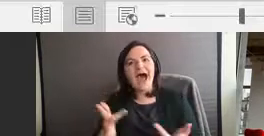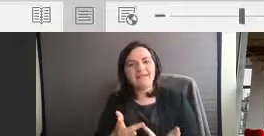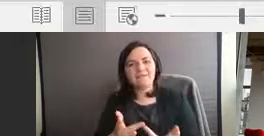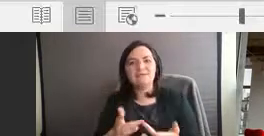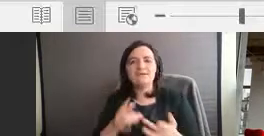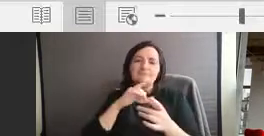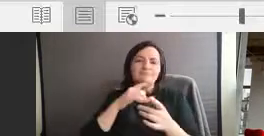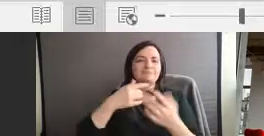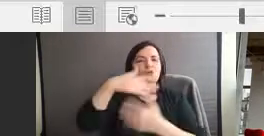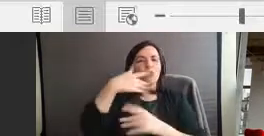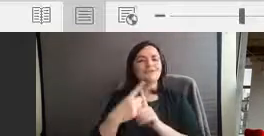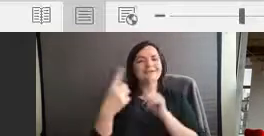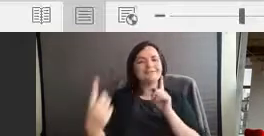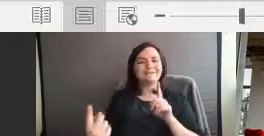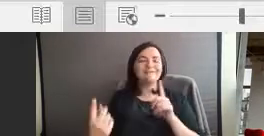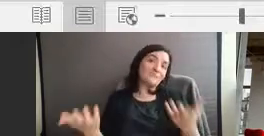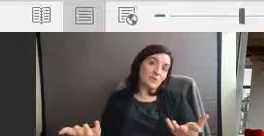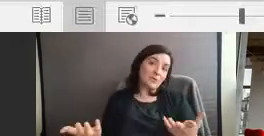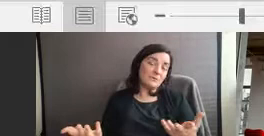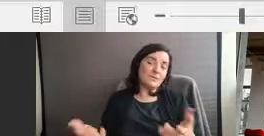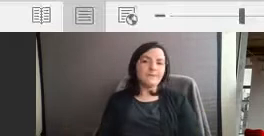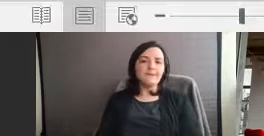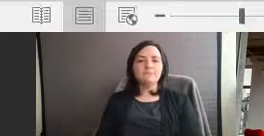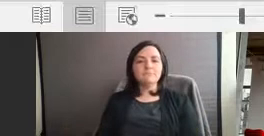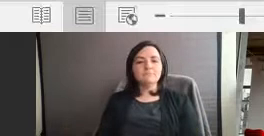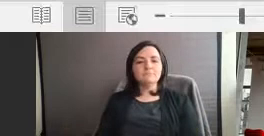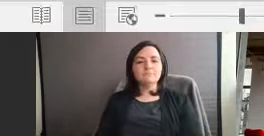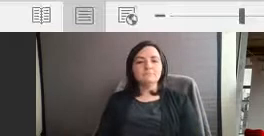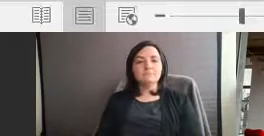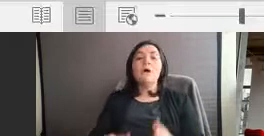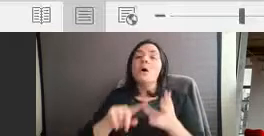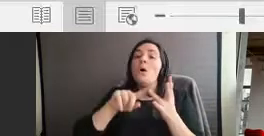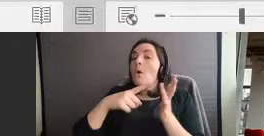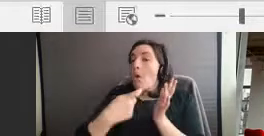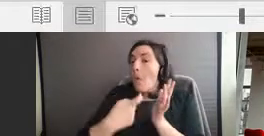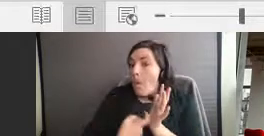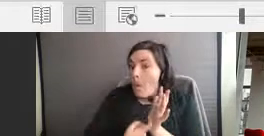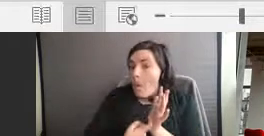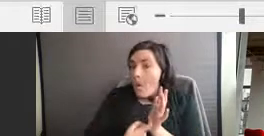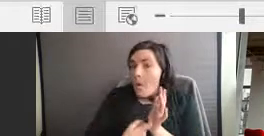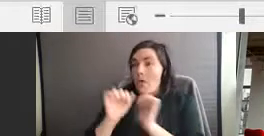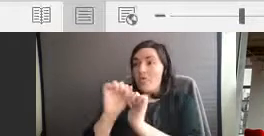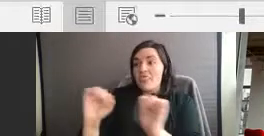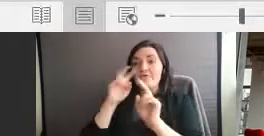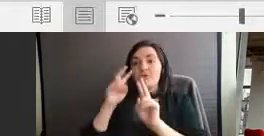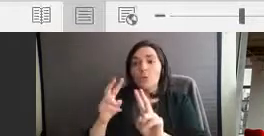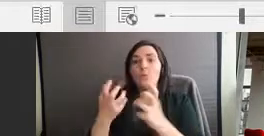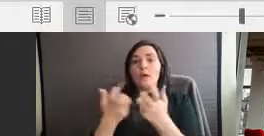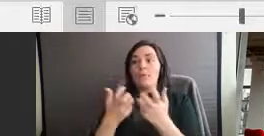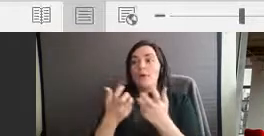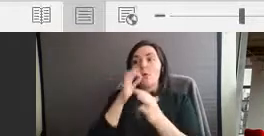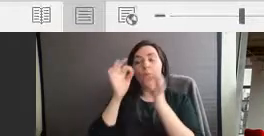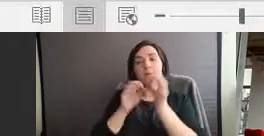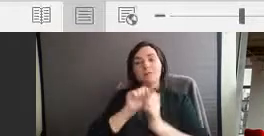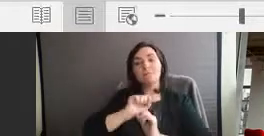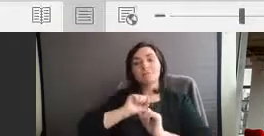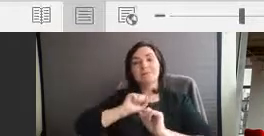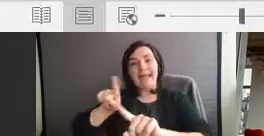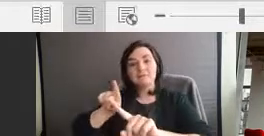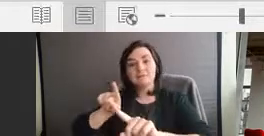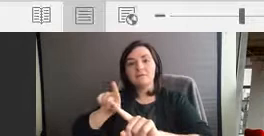social distancing. Or you could get the views of your participants by sending them questions, and they could respond to